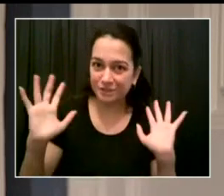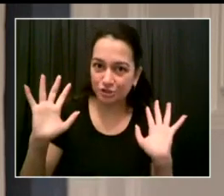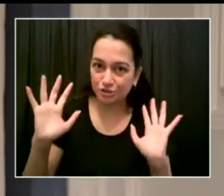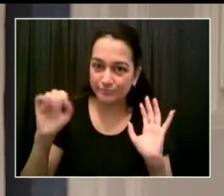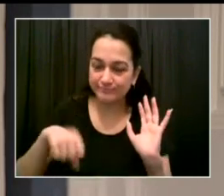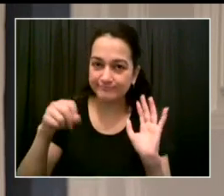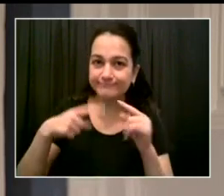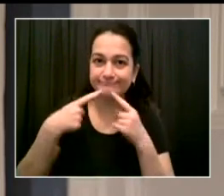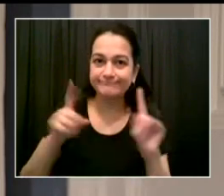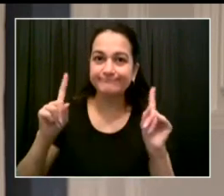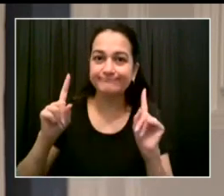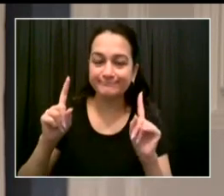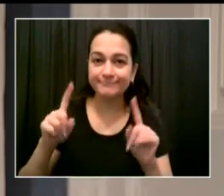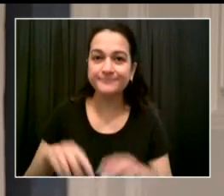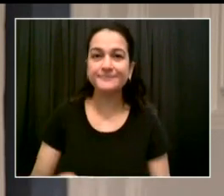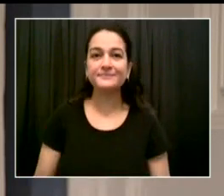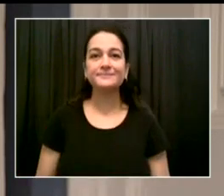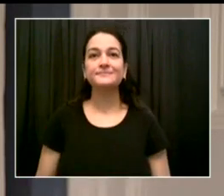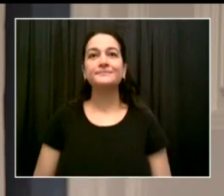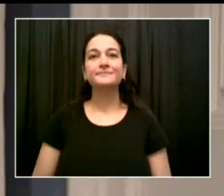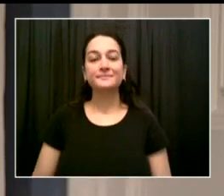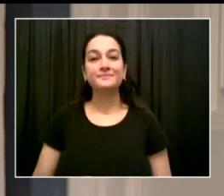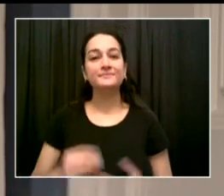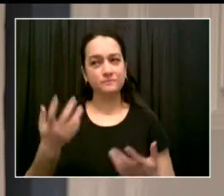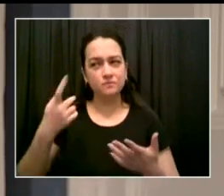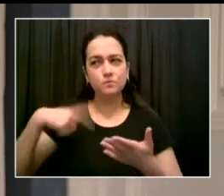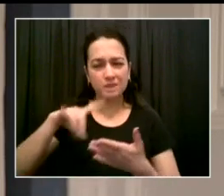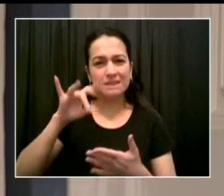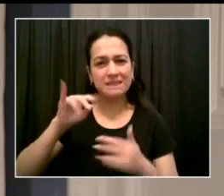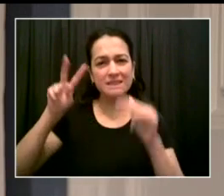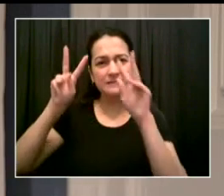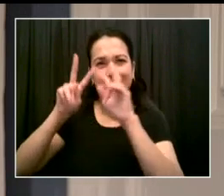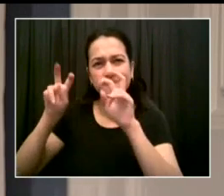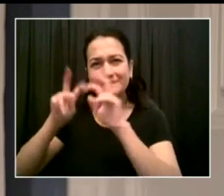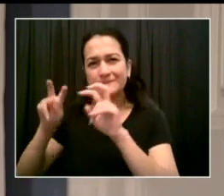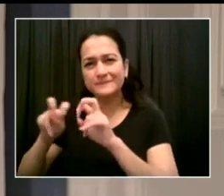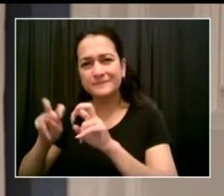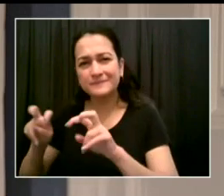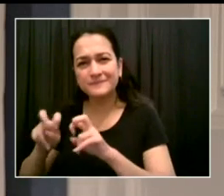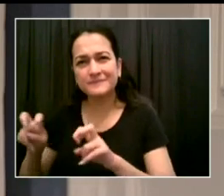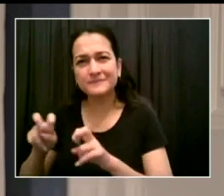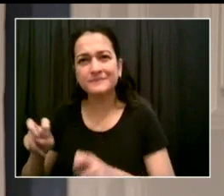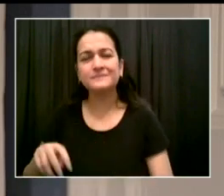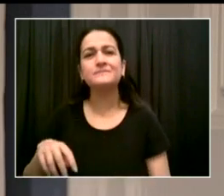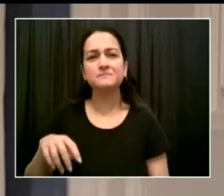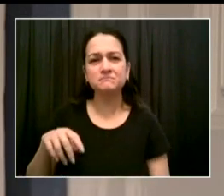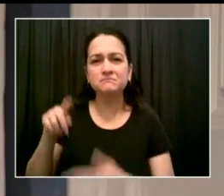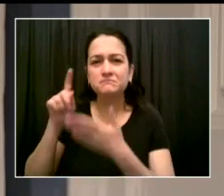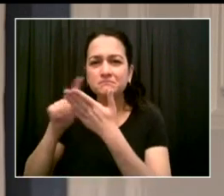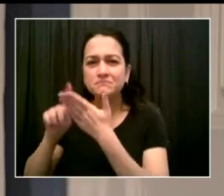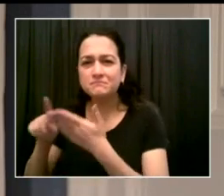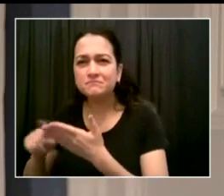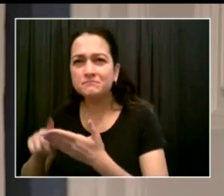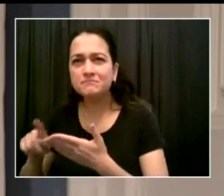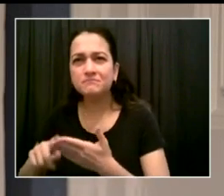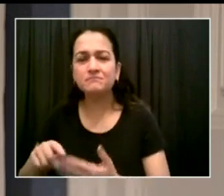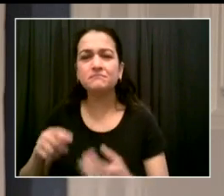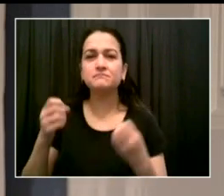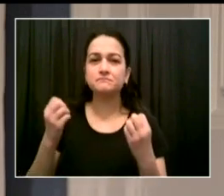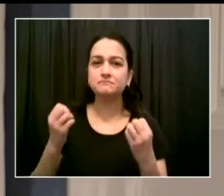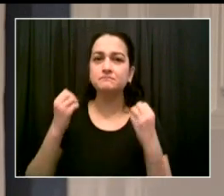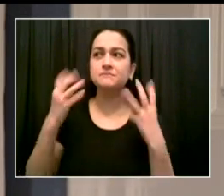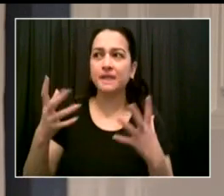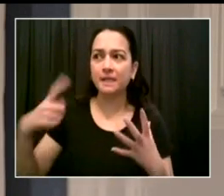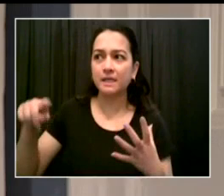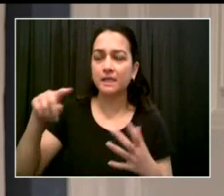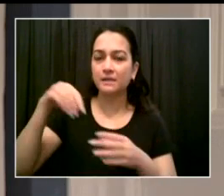private hospitals. And that's because we are the trusted provider for immigrants, for the Black and brown communities, for the Asian